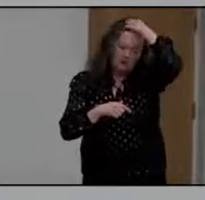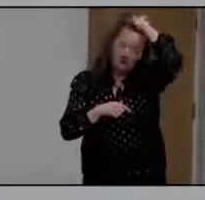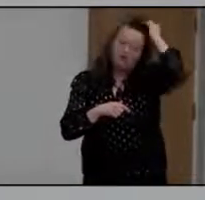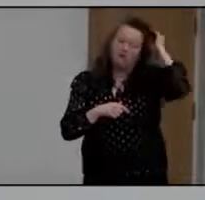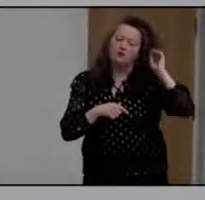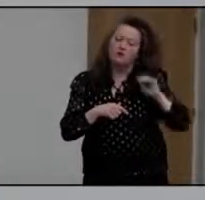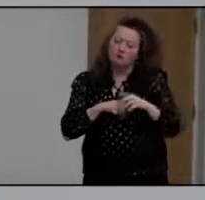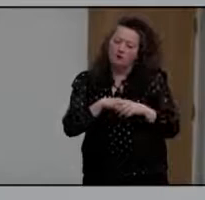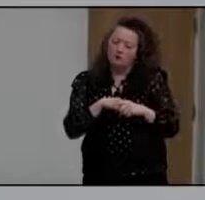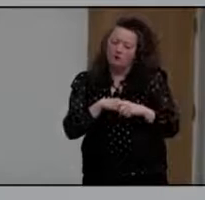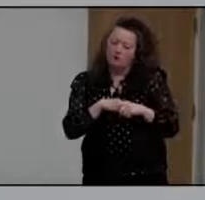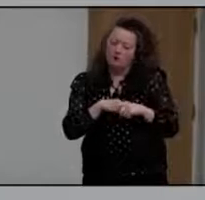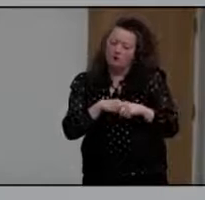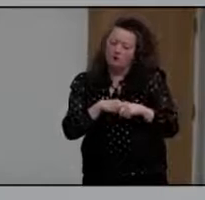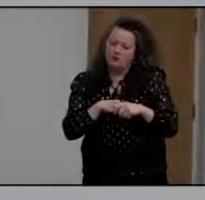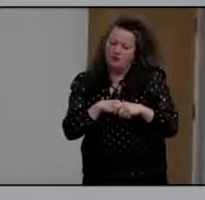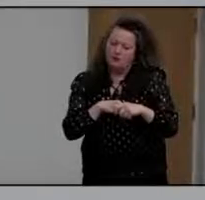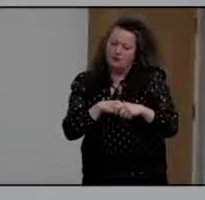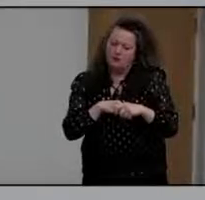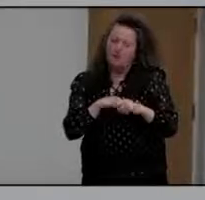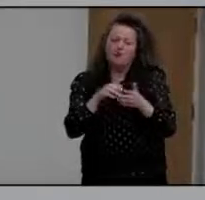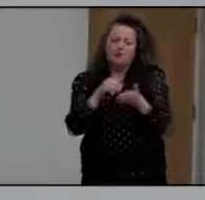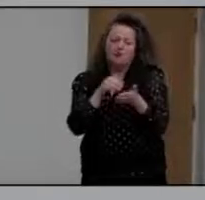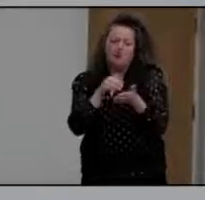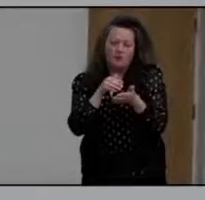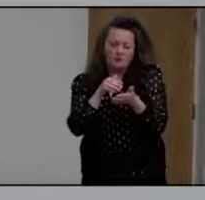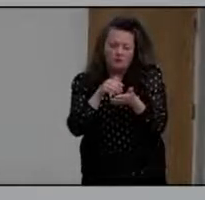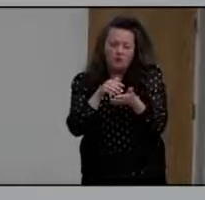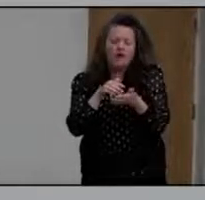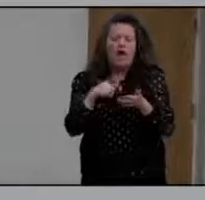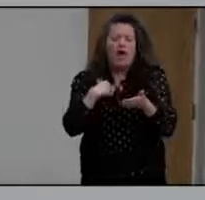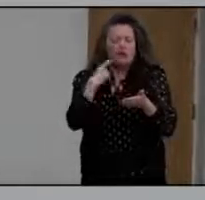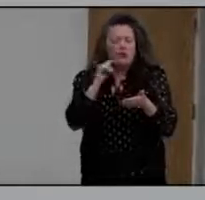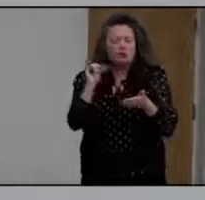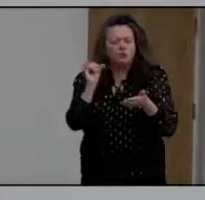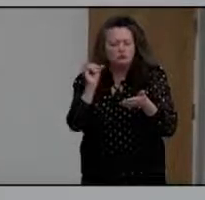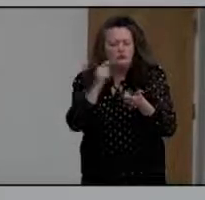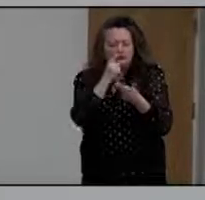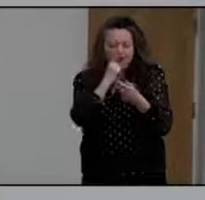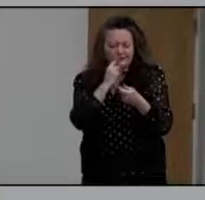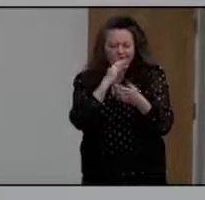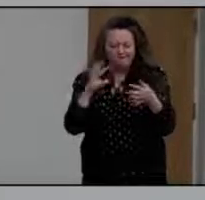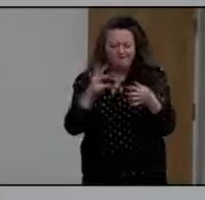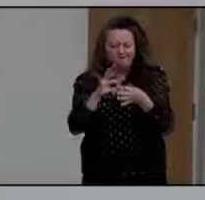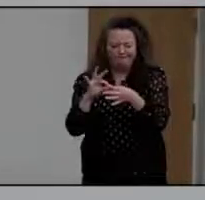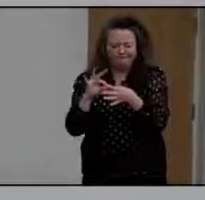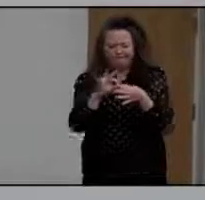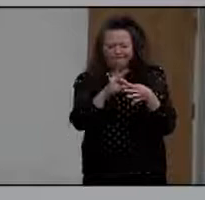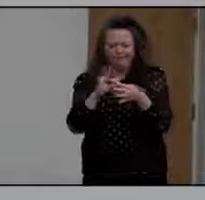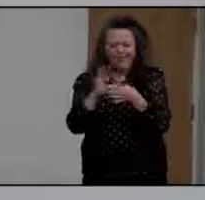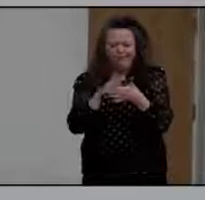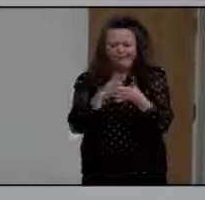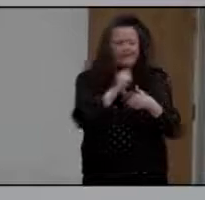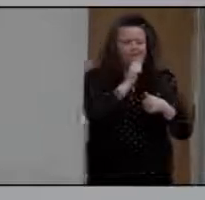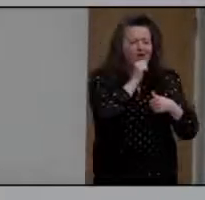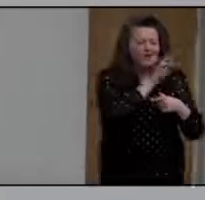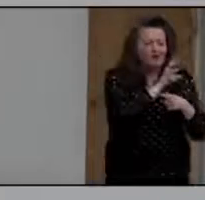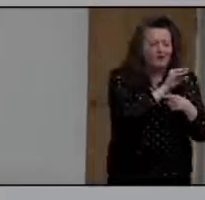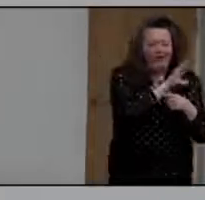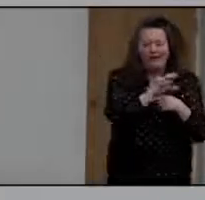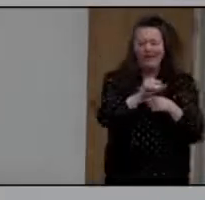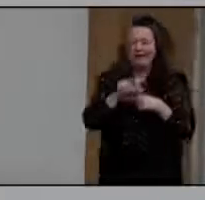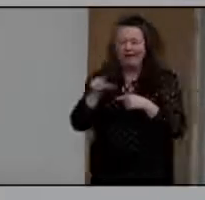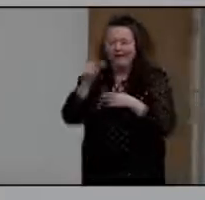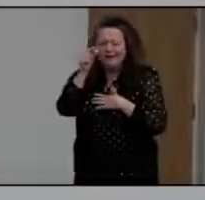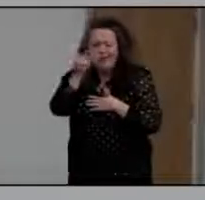and then the private sector comes in and assumes some of the risk and takes over some of the project management that they have experience